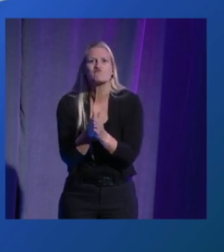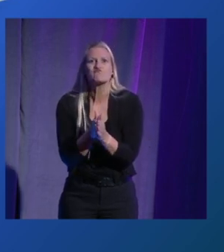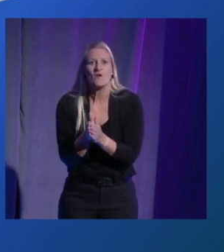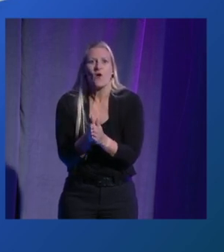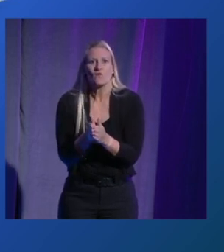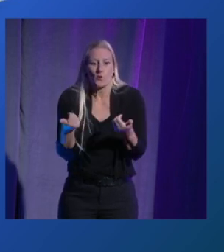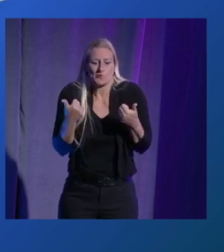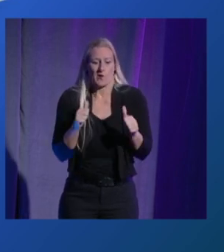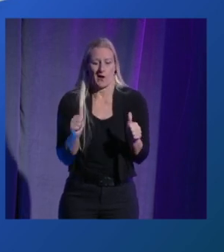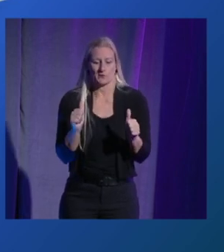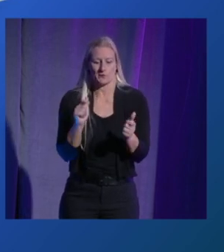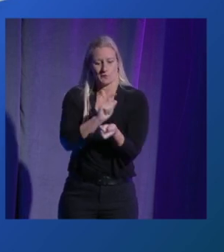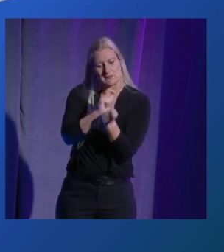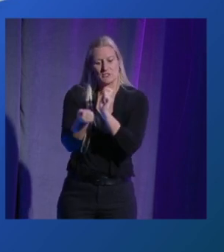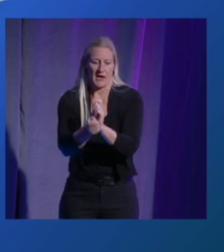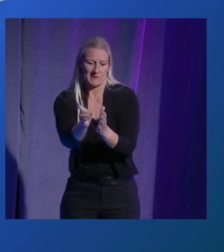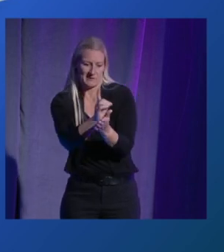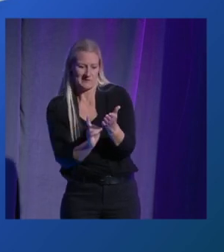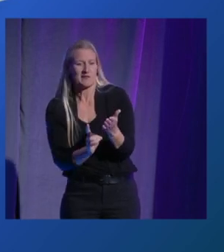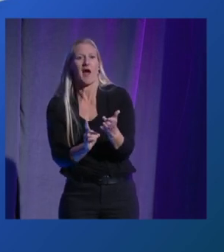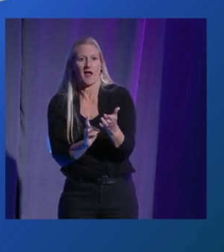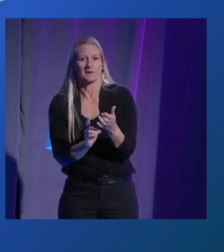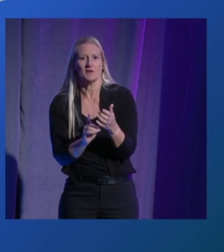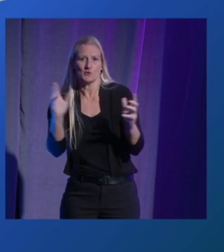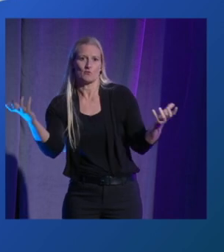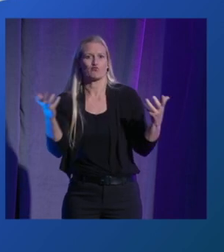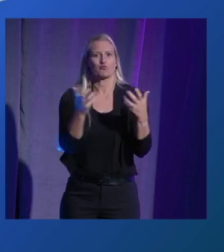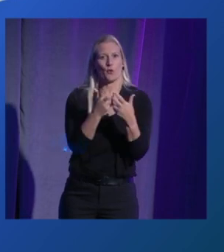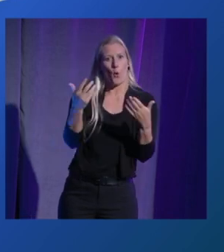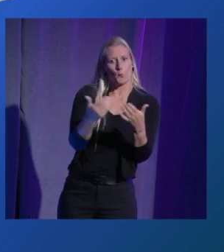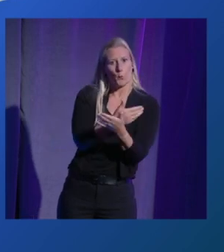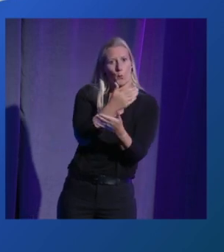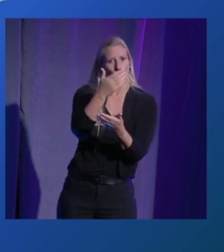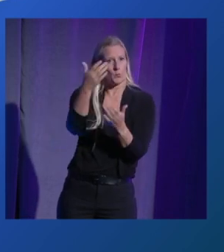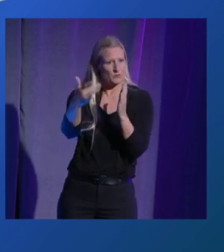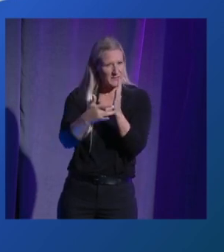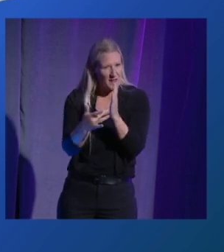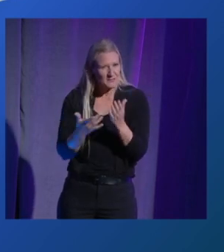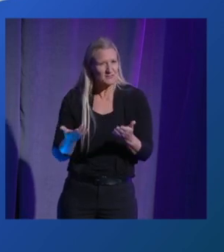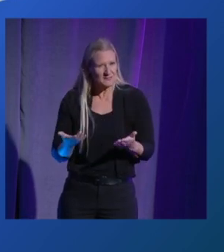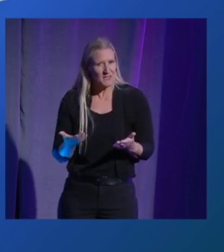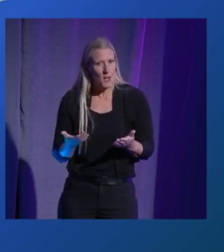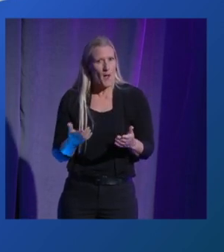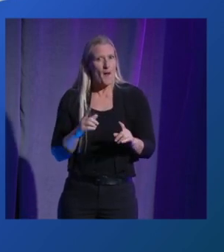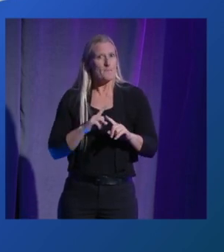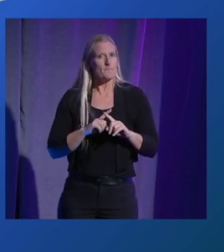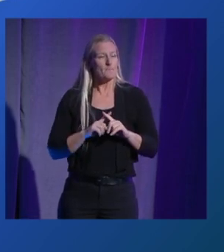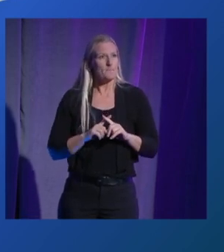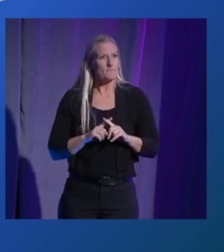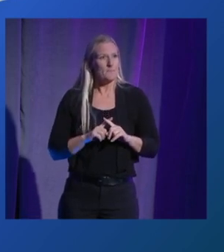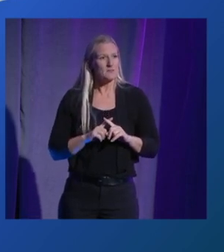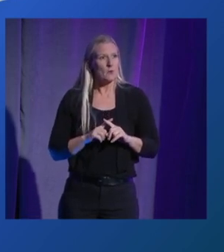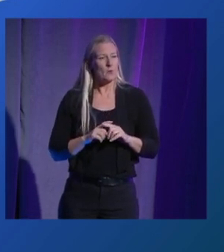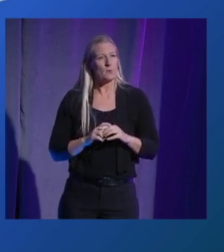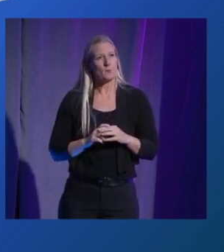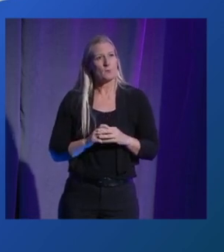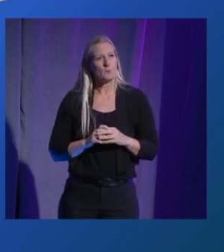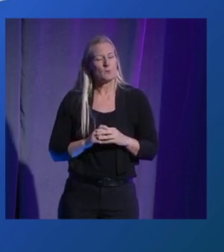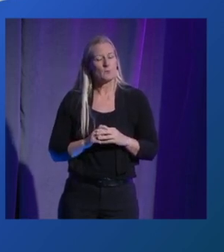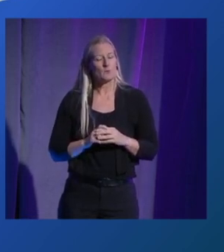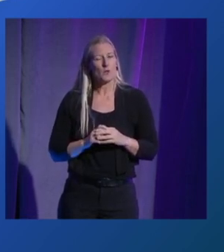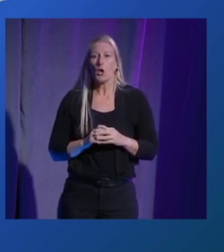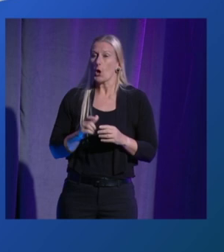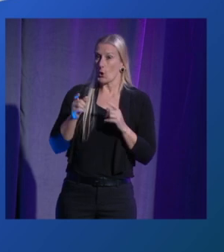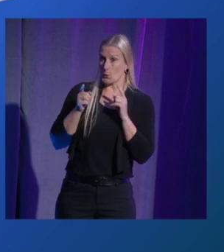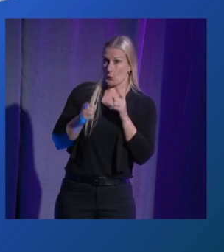satellites to this specific te technology you are getting a very high demand signal to redesign